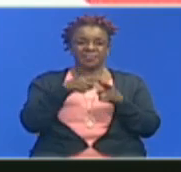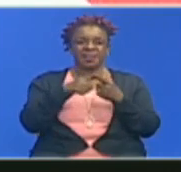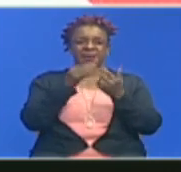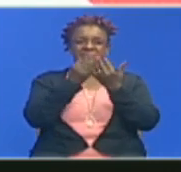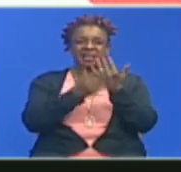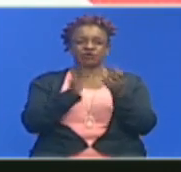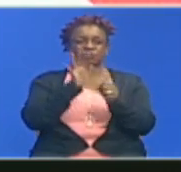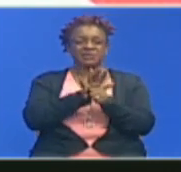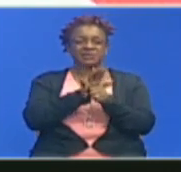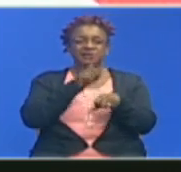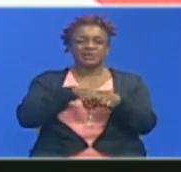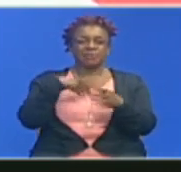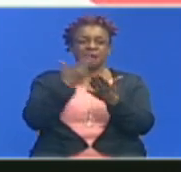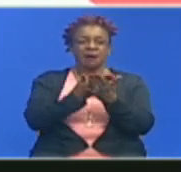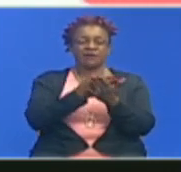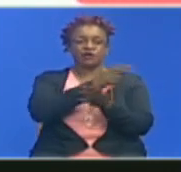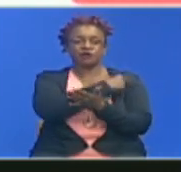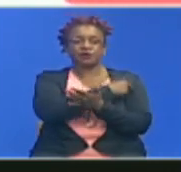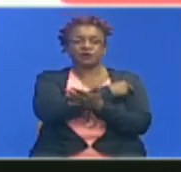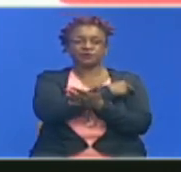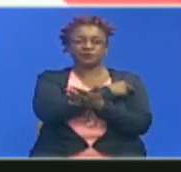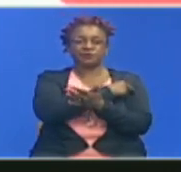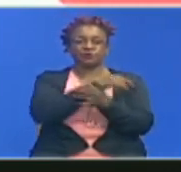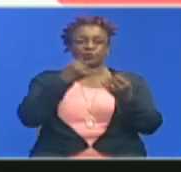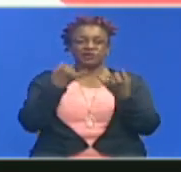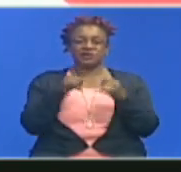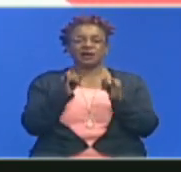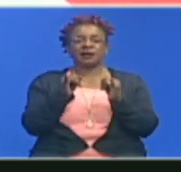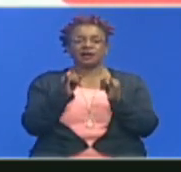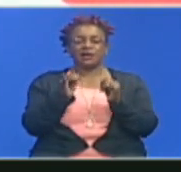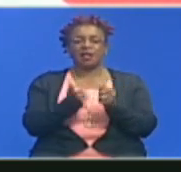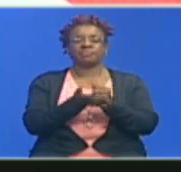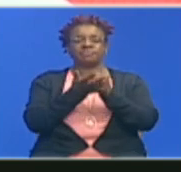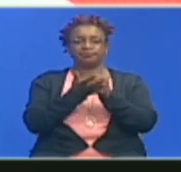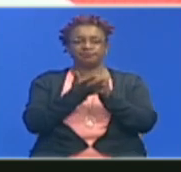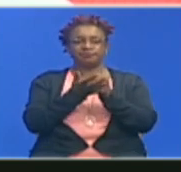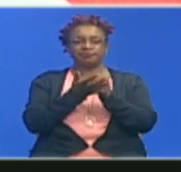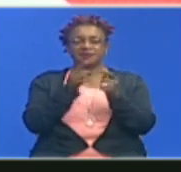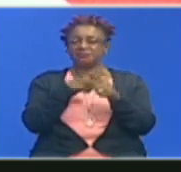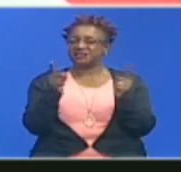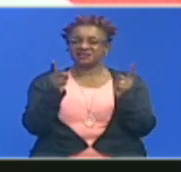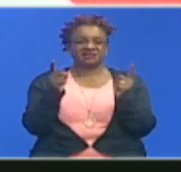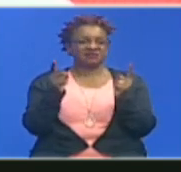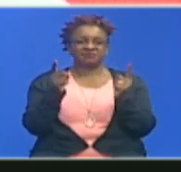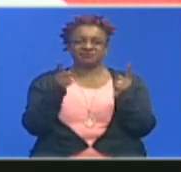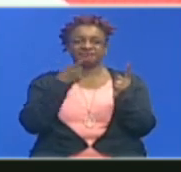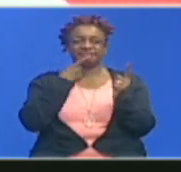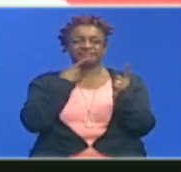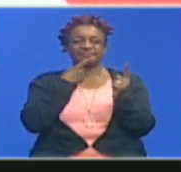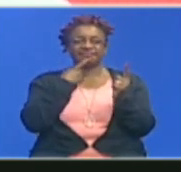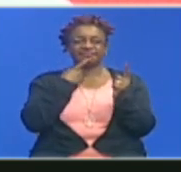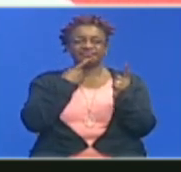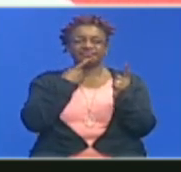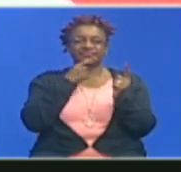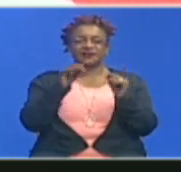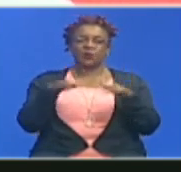tulifika hospitali, tukawa tunacharibu sana watusaidie, lakini wakawa wanasema ya kwamba wanangoja